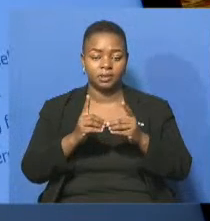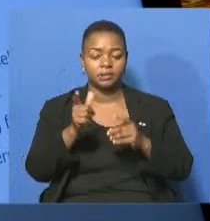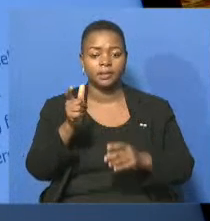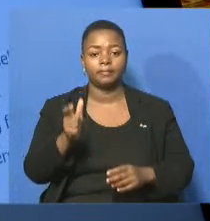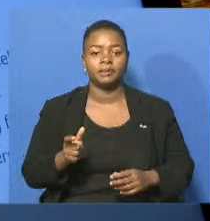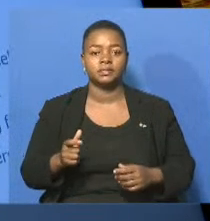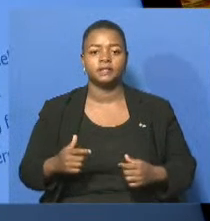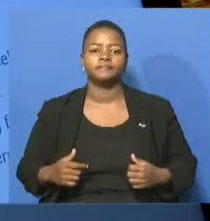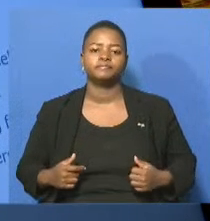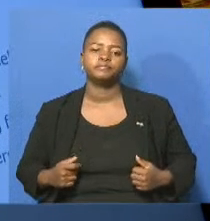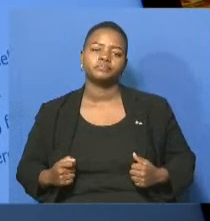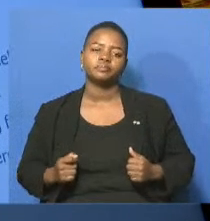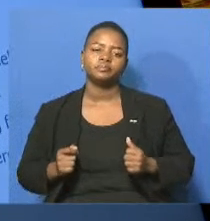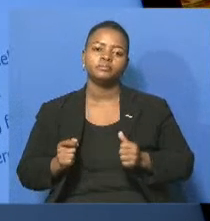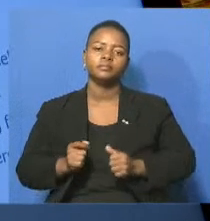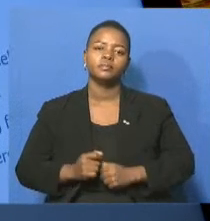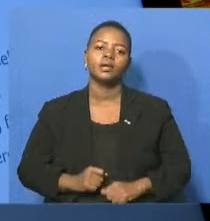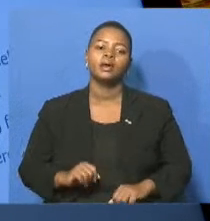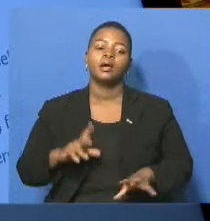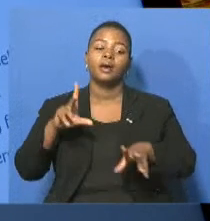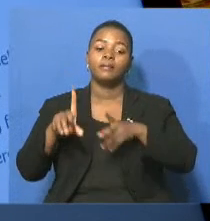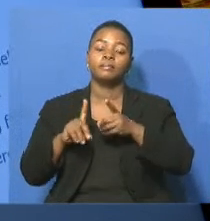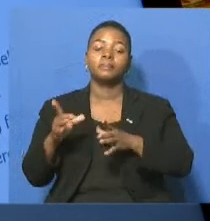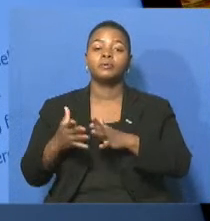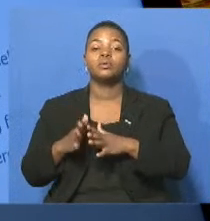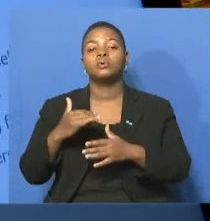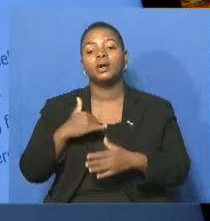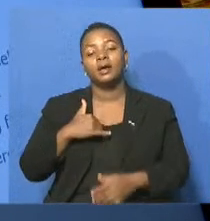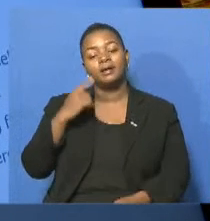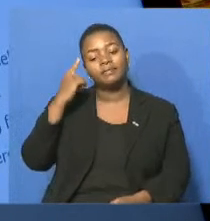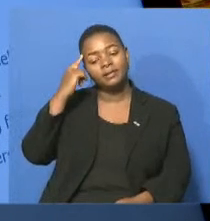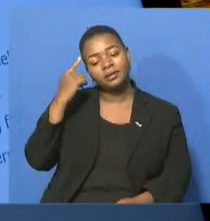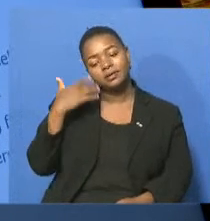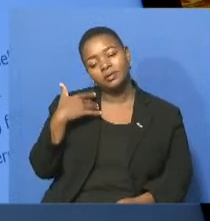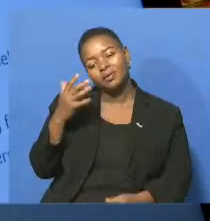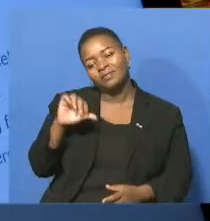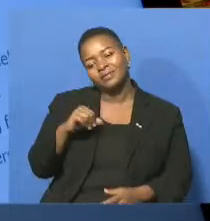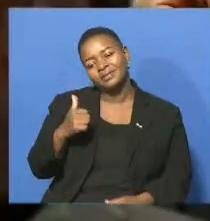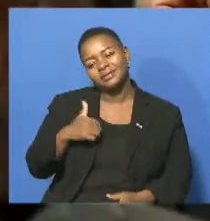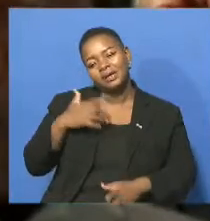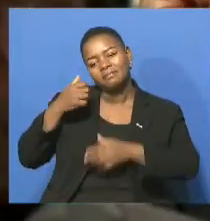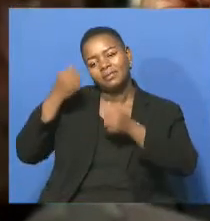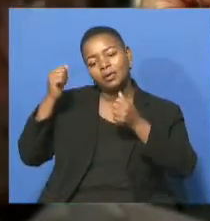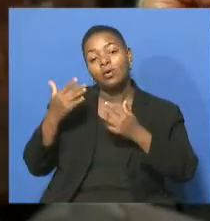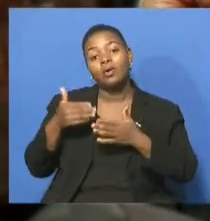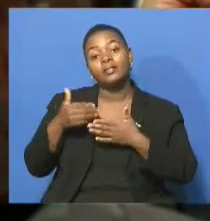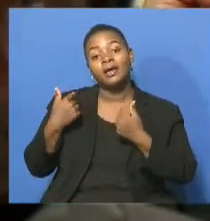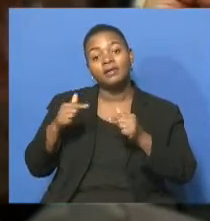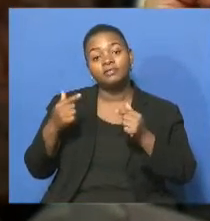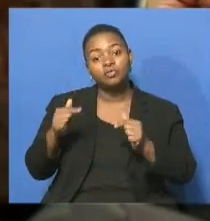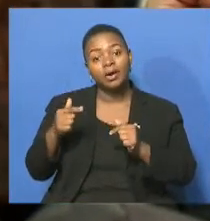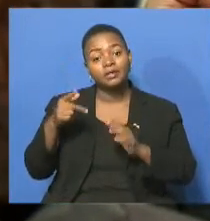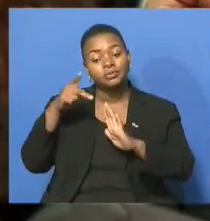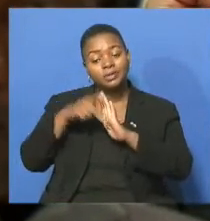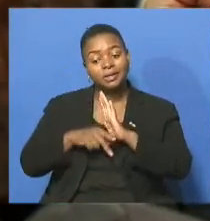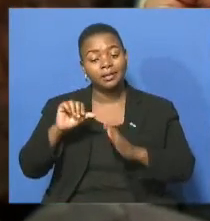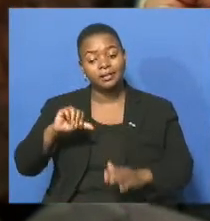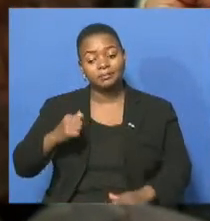People who are suicidal or have previously attempted suicides,